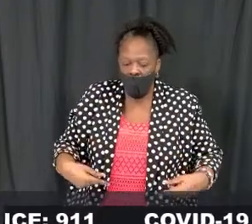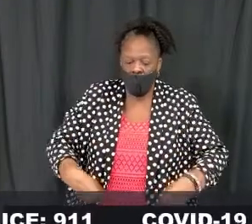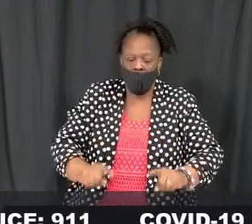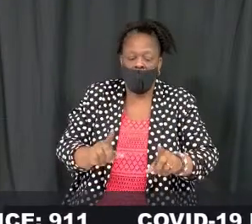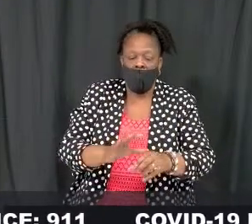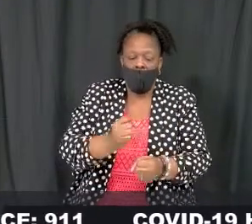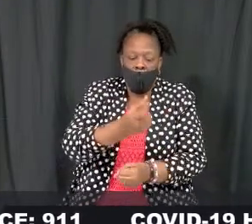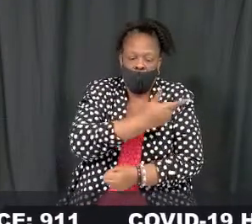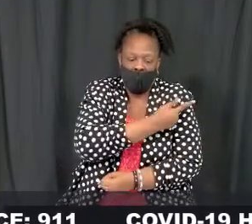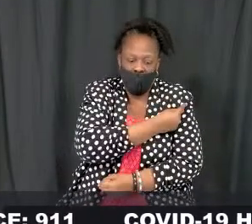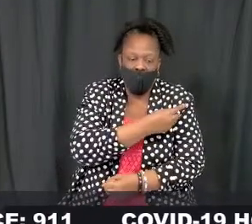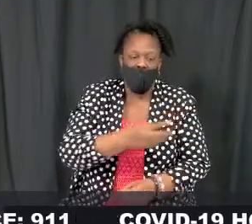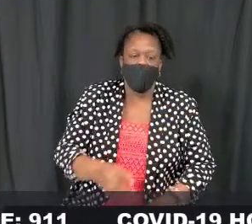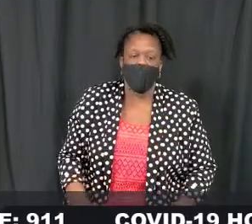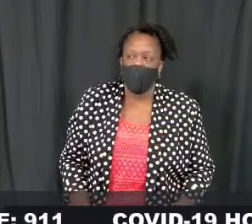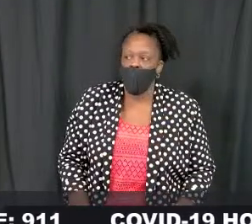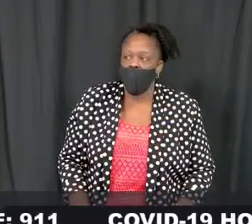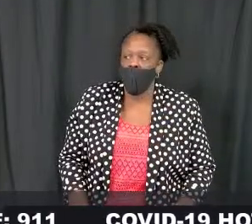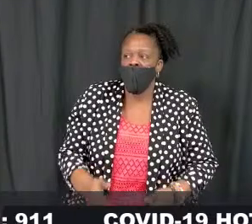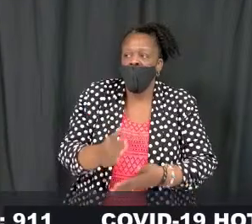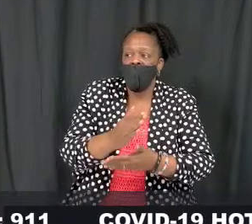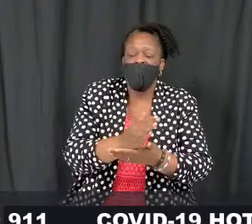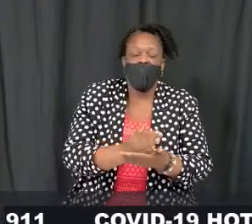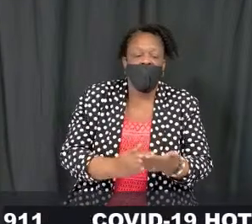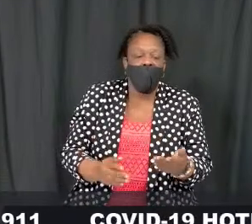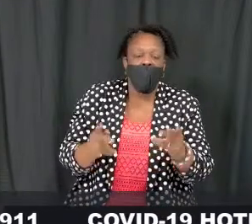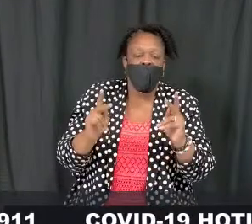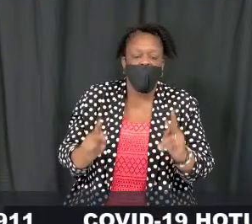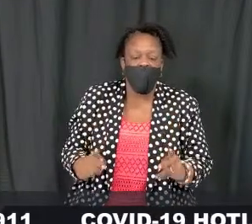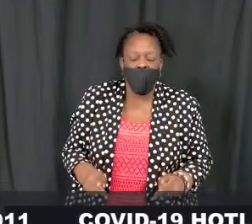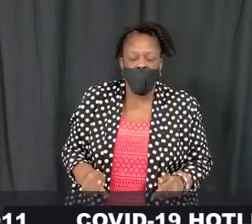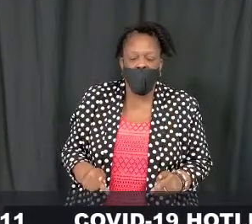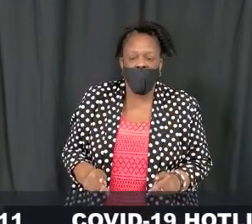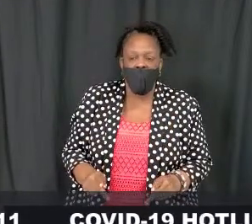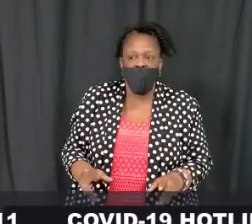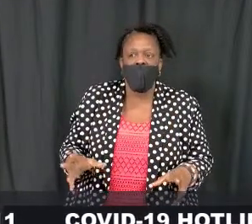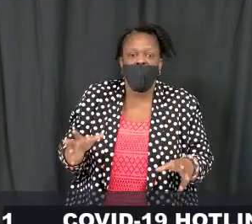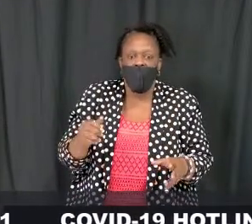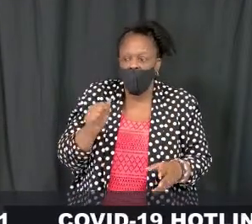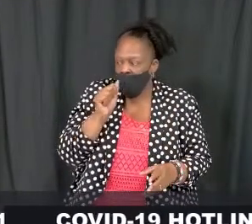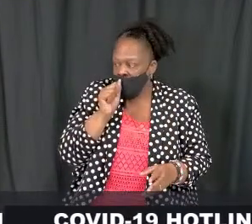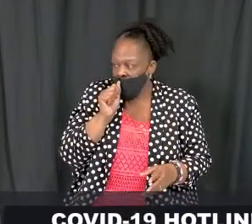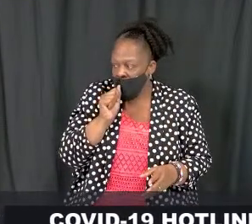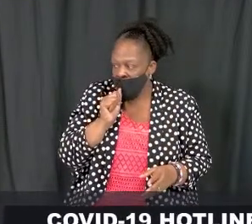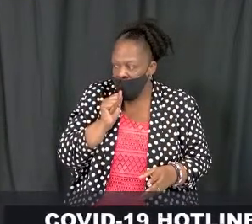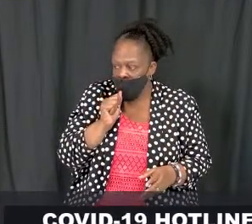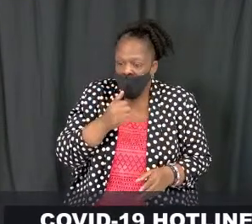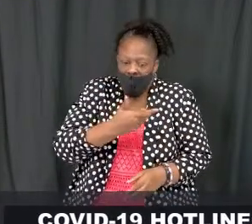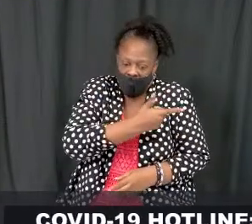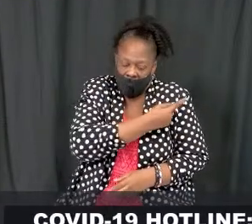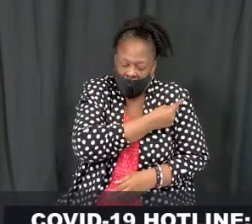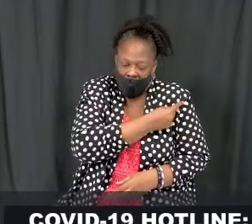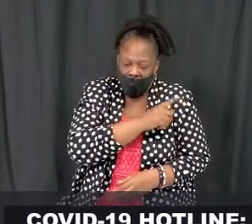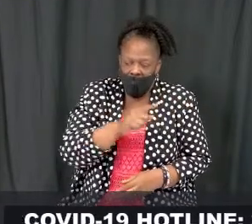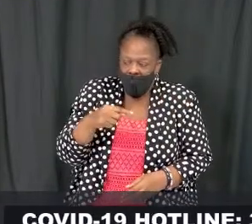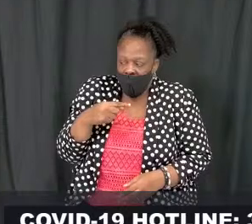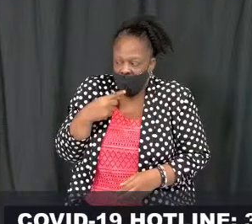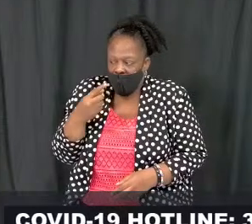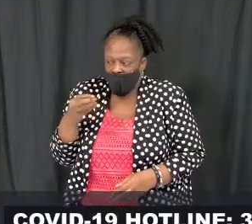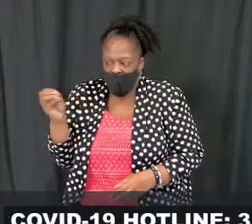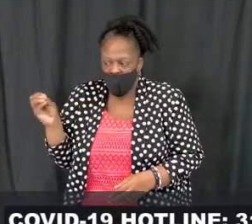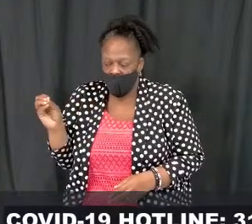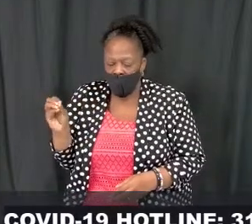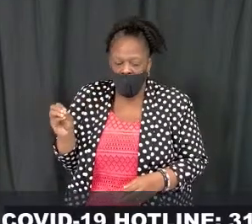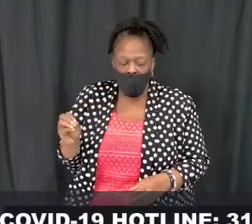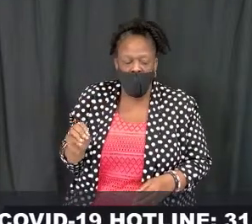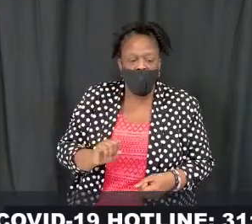for those who silently took the vaccine and chose not to share the information with others so that they can benefit from